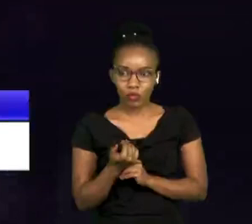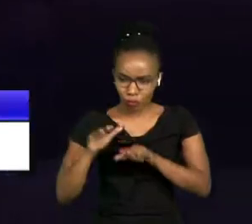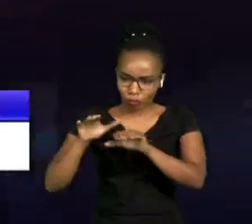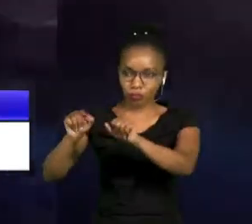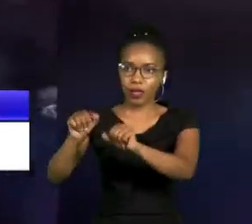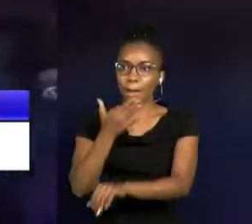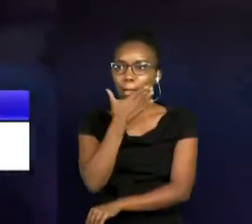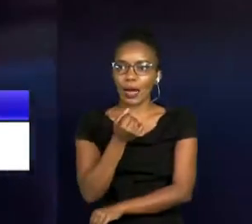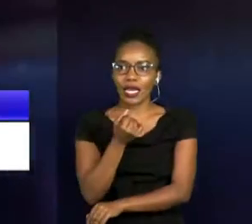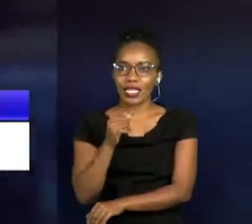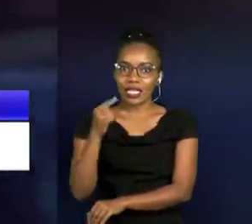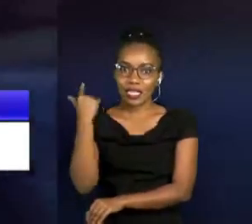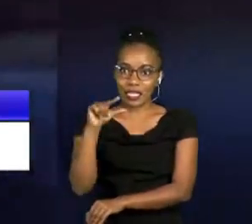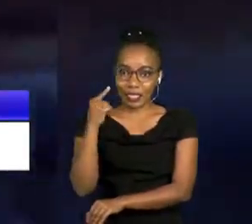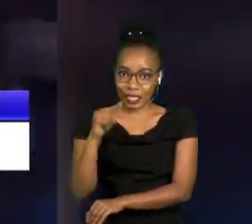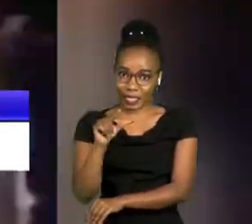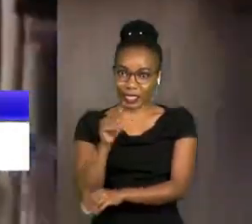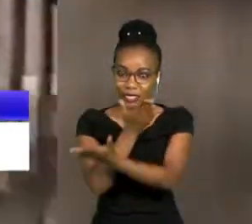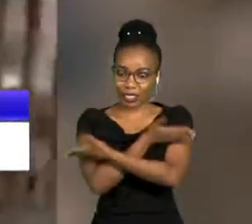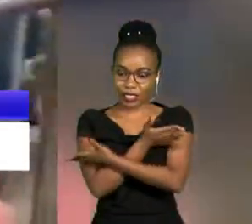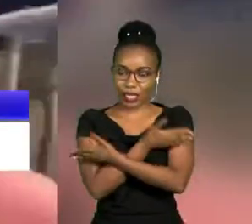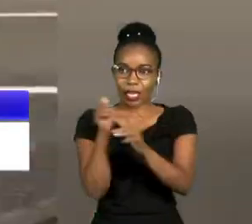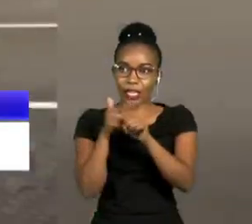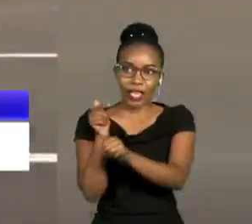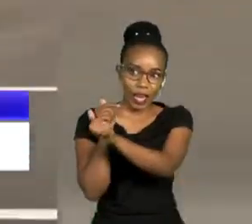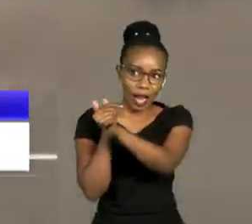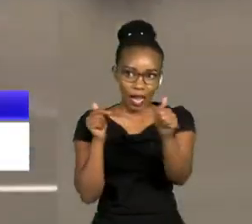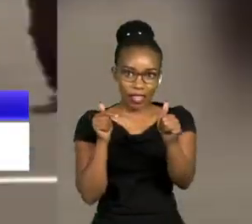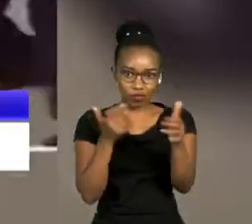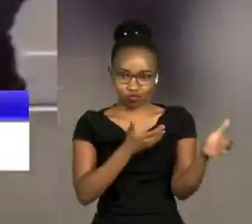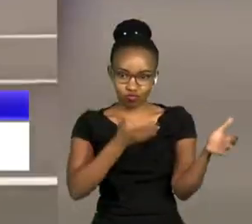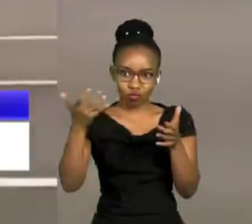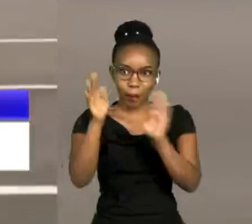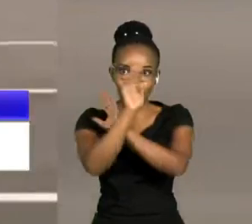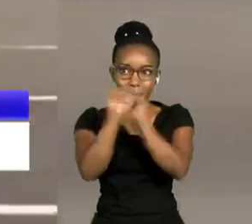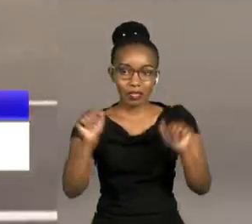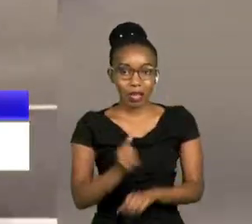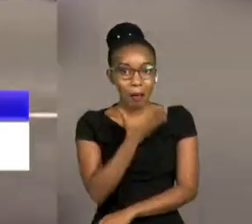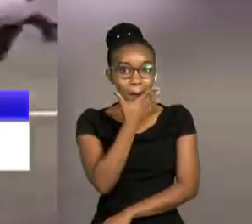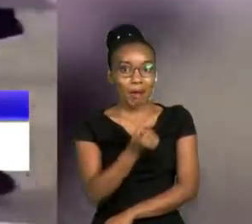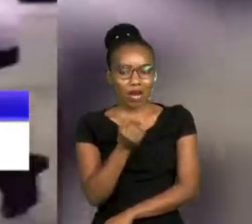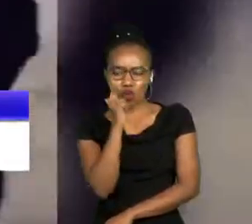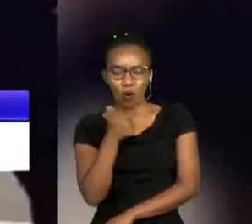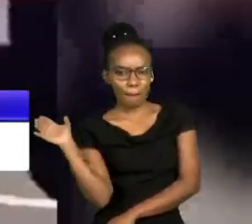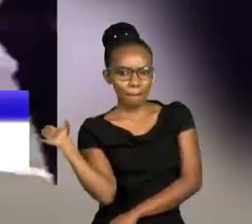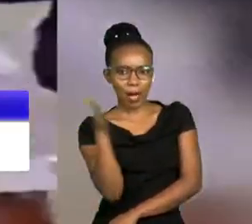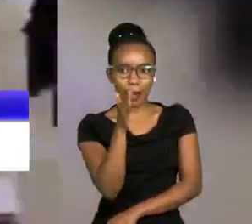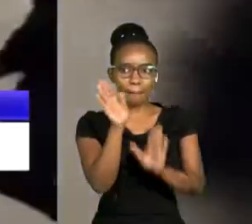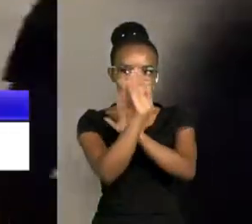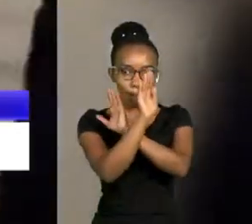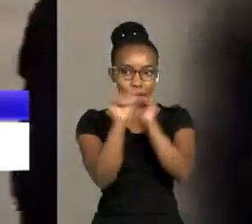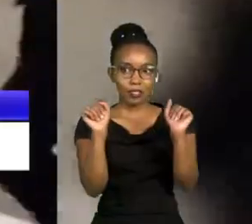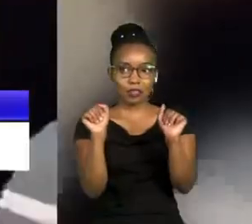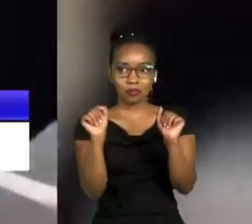the man in the green t-shirt while another ushered Macron away. The identity of the man who slapped Macron and his